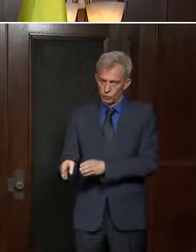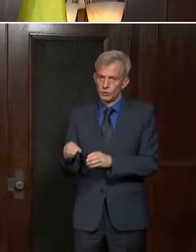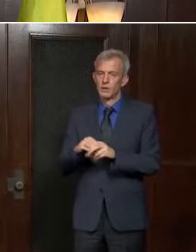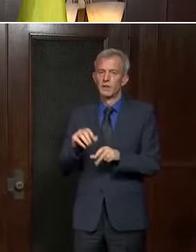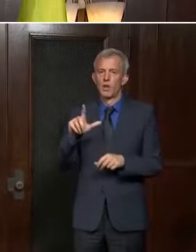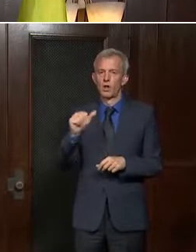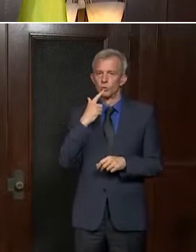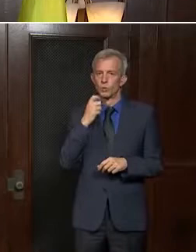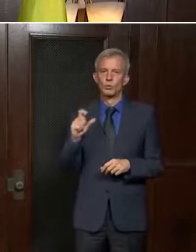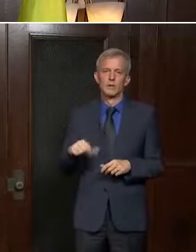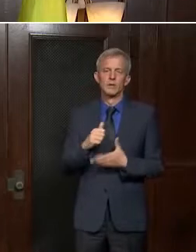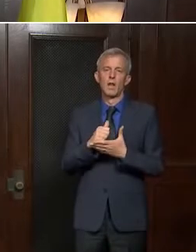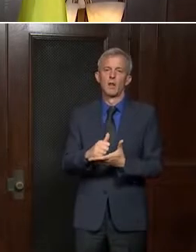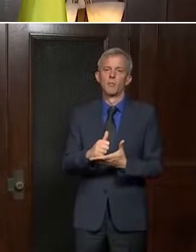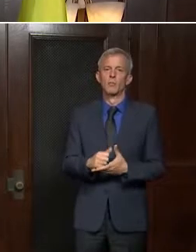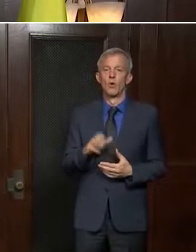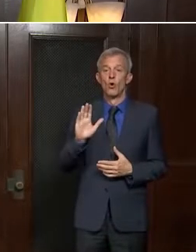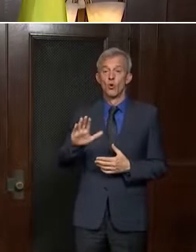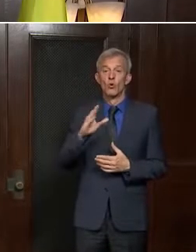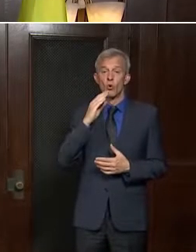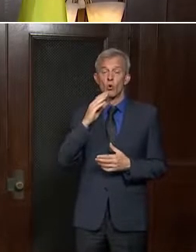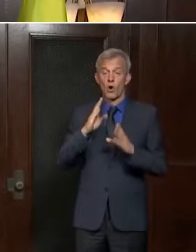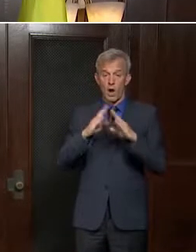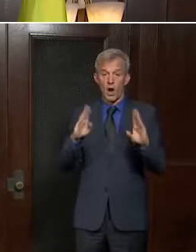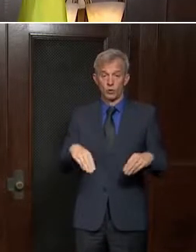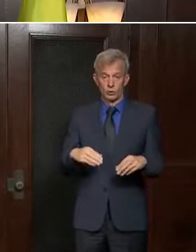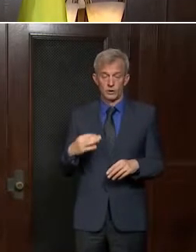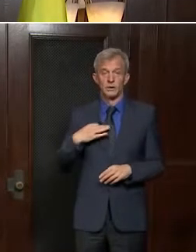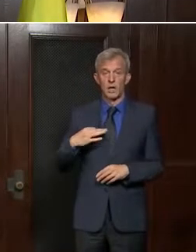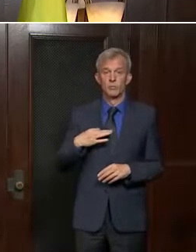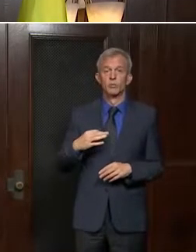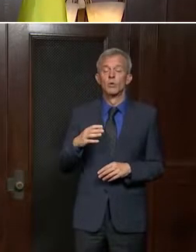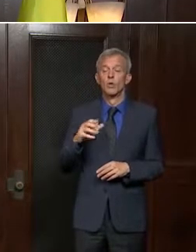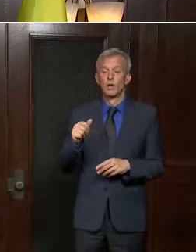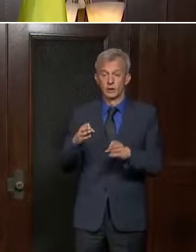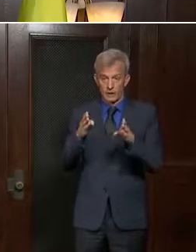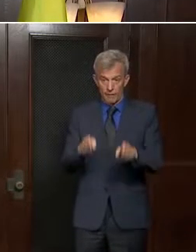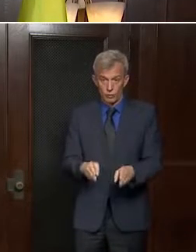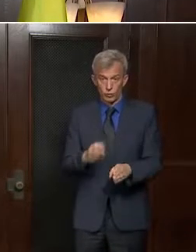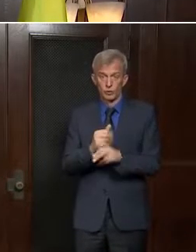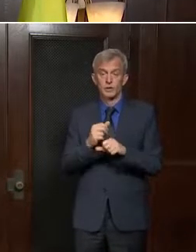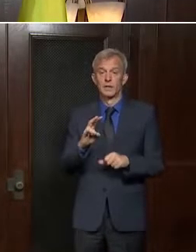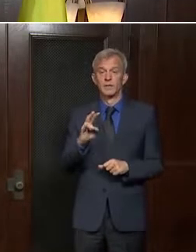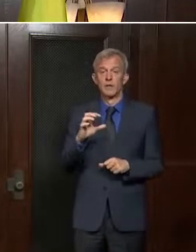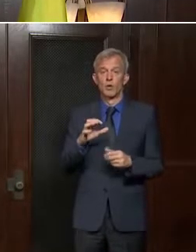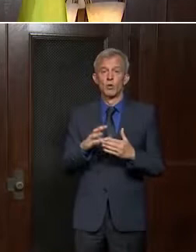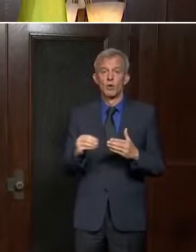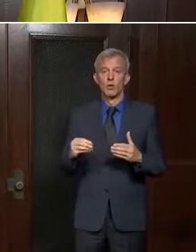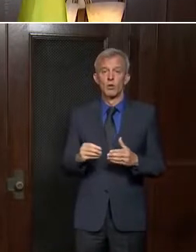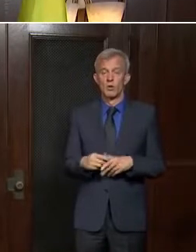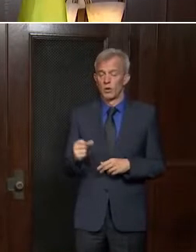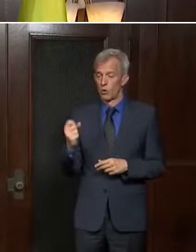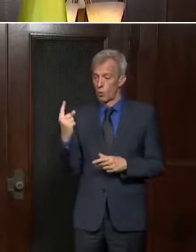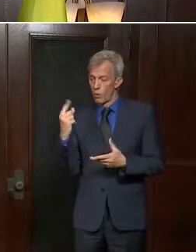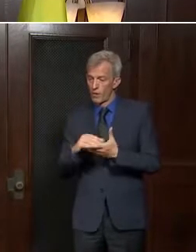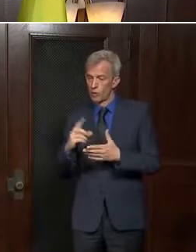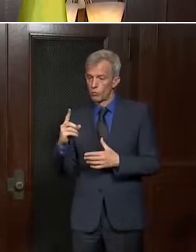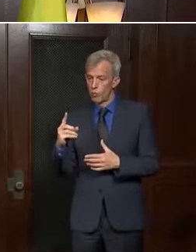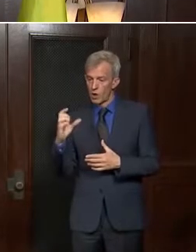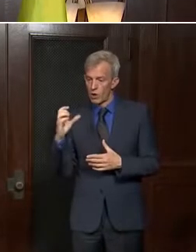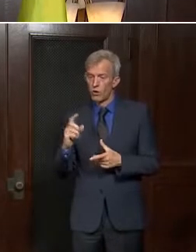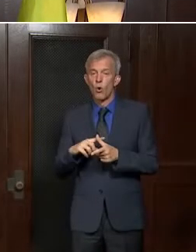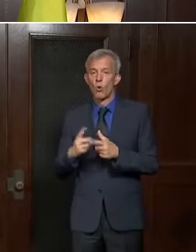help. Your household is eligible as an individual to get $700, $1,100,